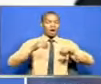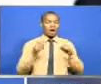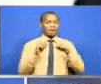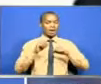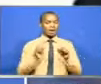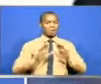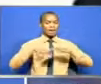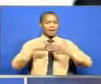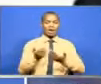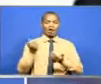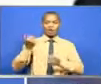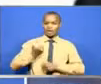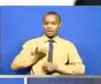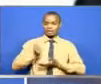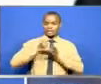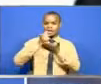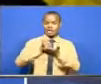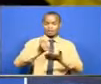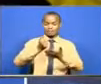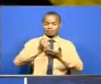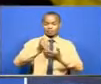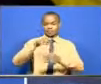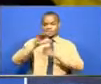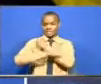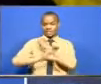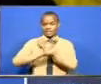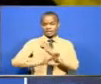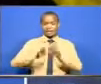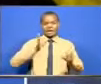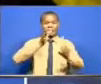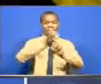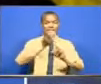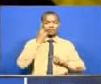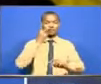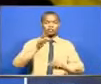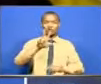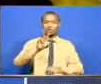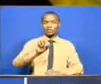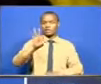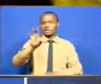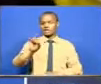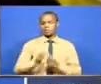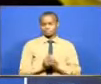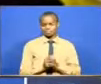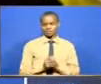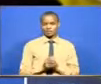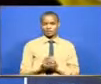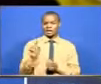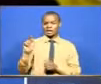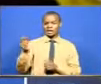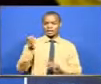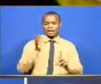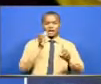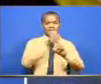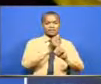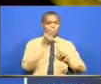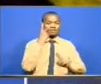the country attain Vision 2030. For the country to achieve Vision 2030, it takes science and